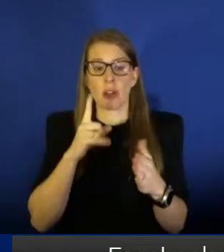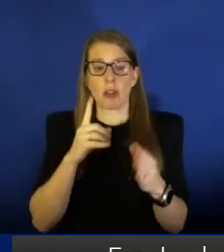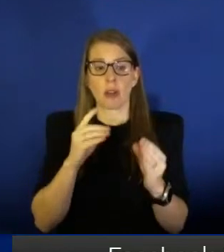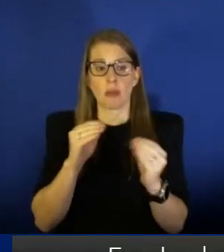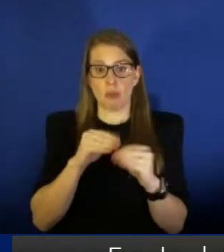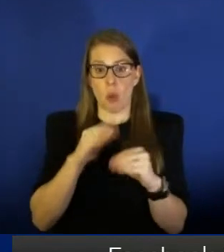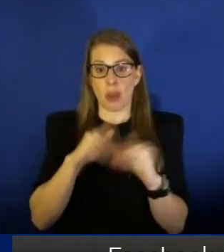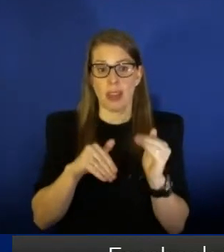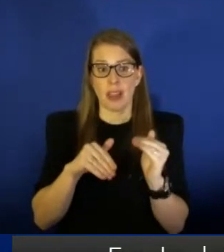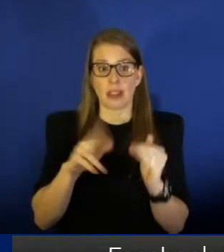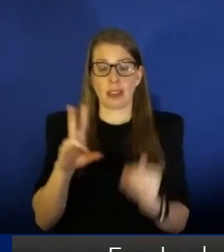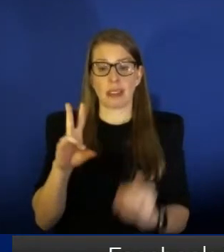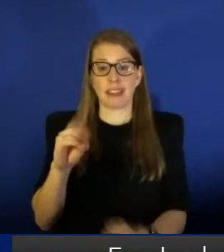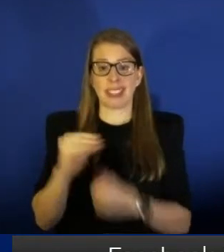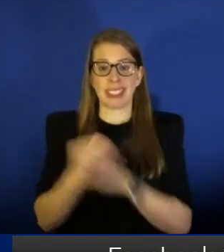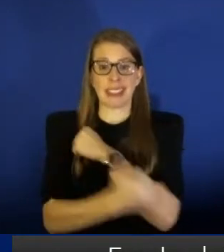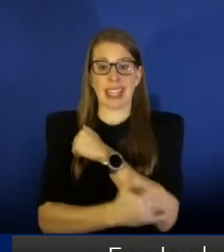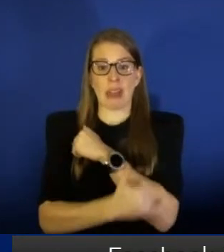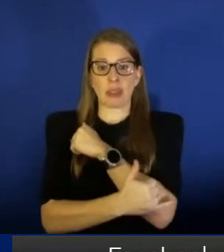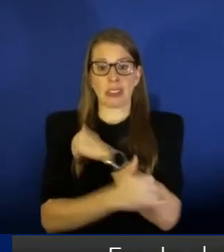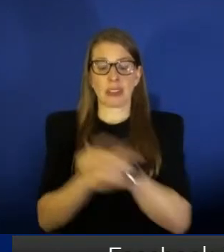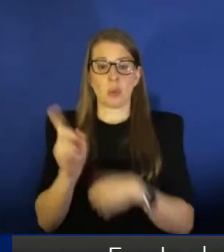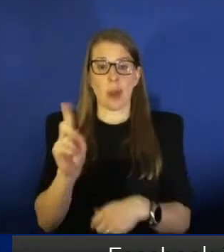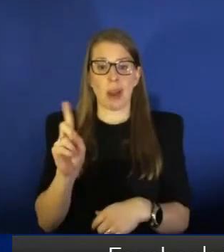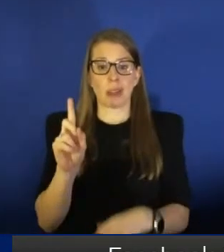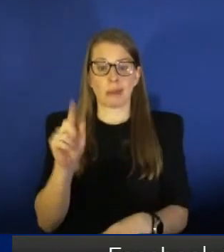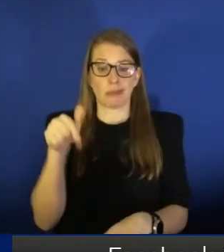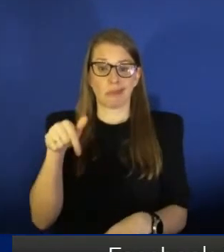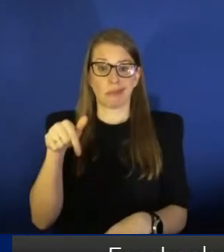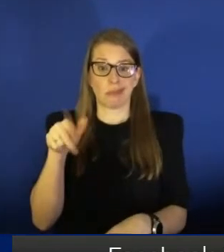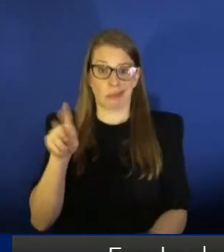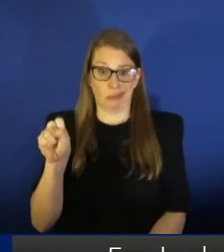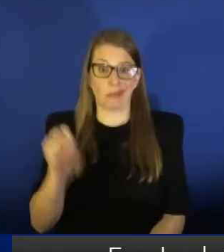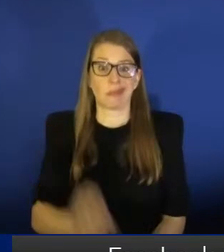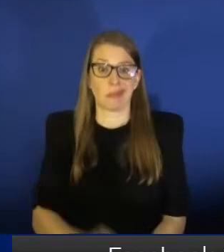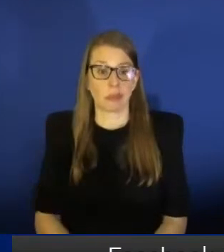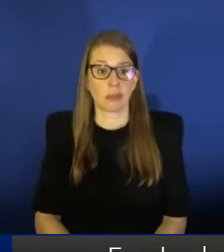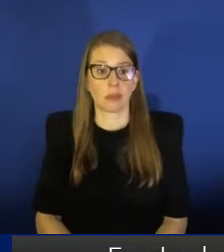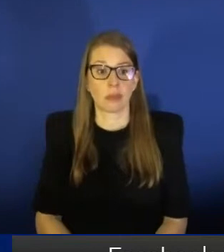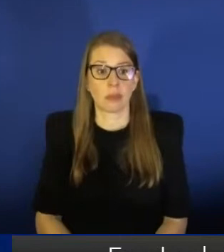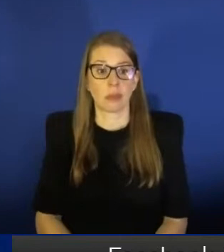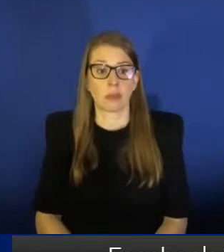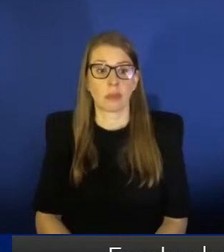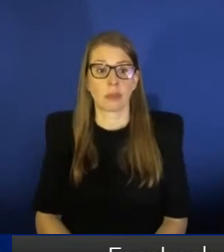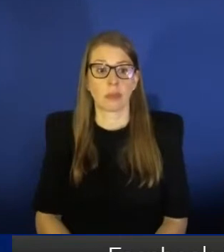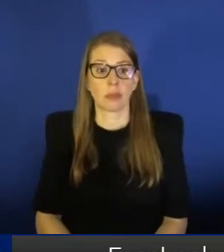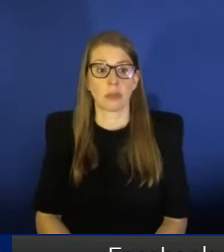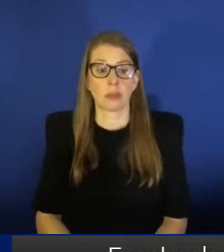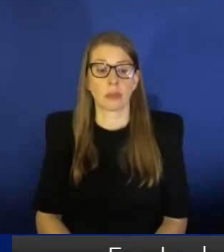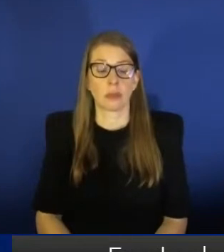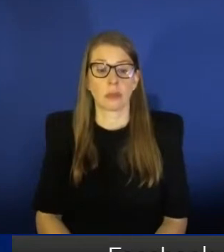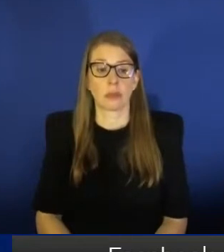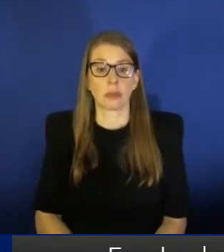counties in the state. And so what the center will do is